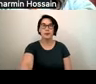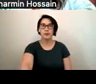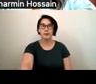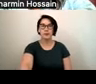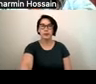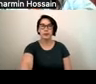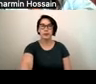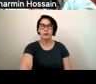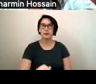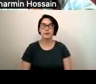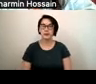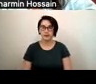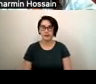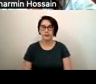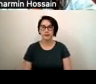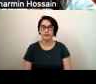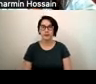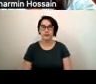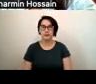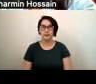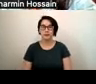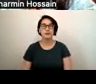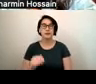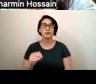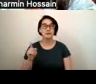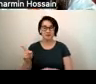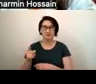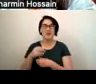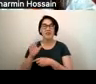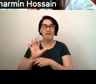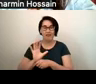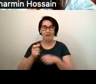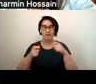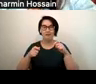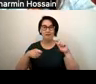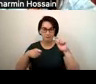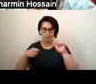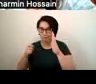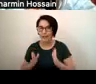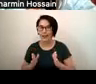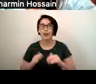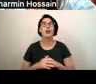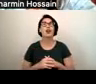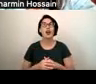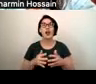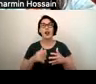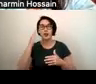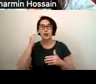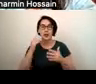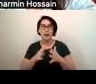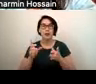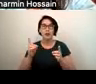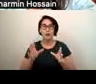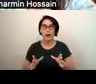Last but not least, we have Soyeon Aum, a filmmaker, a Korean-American director and producer born and